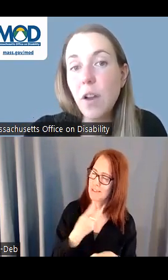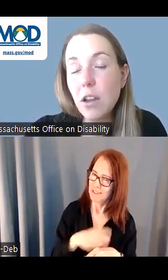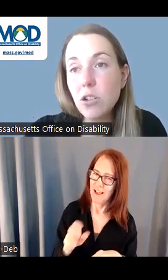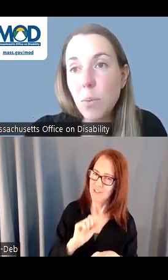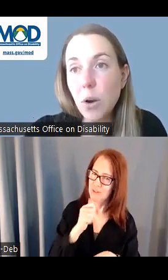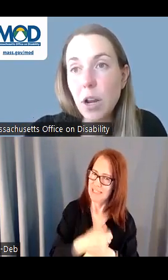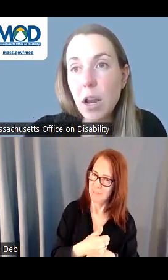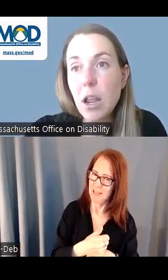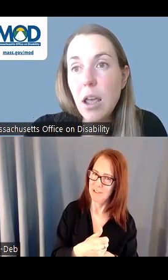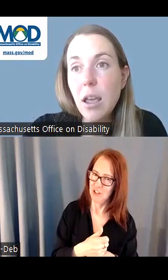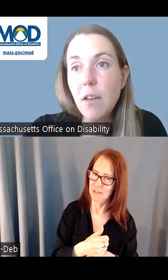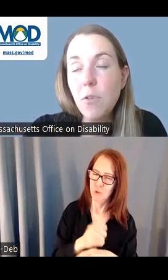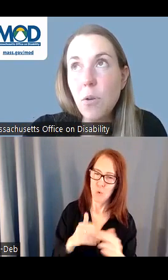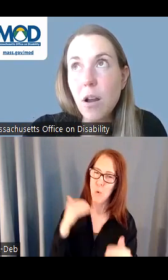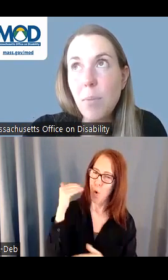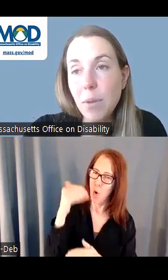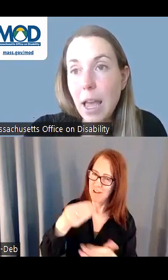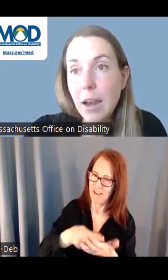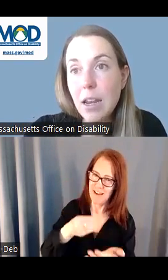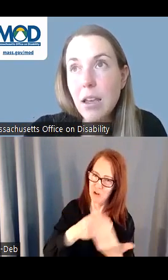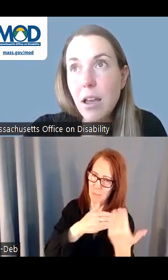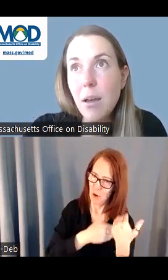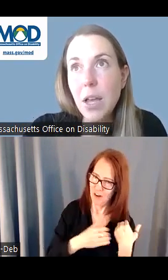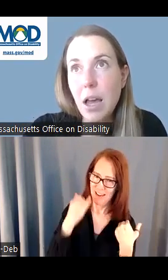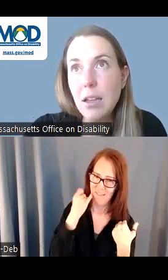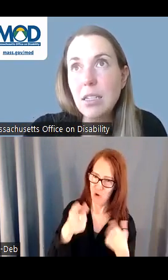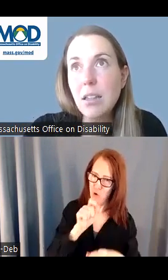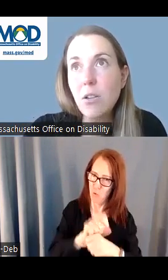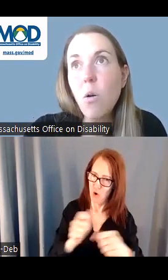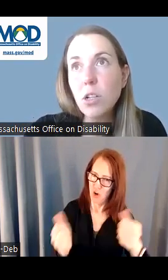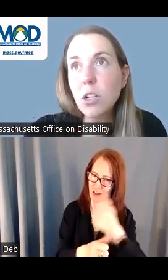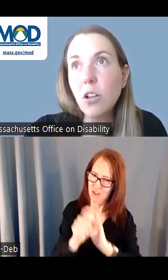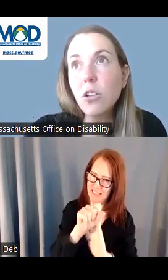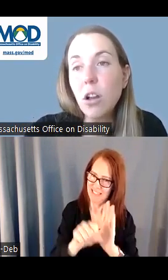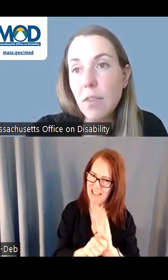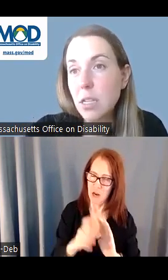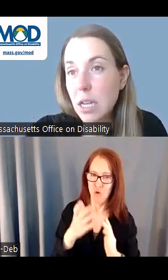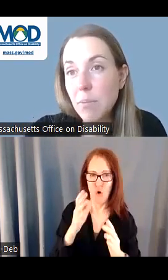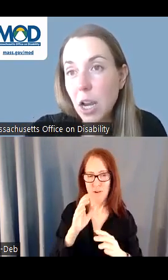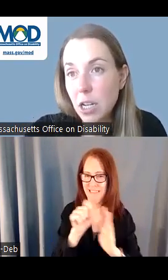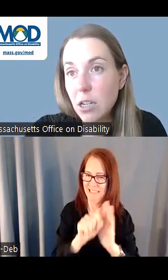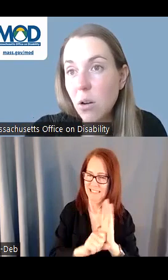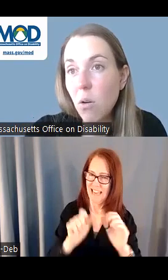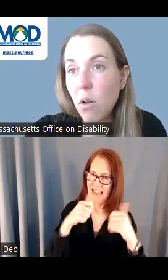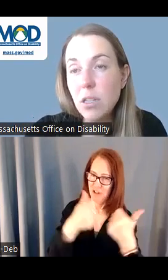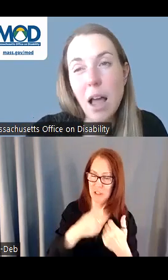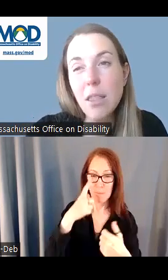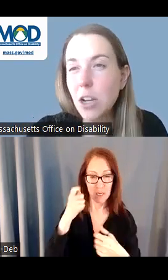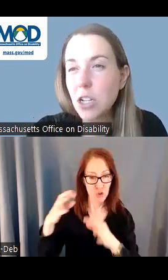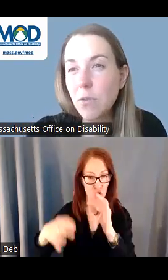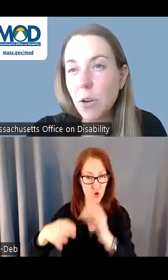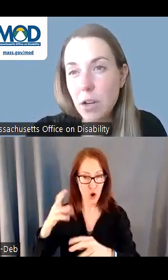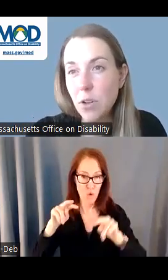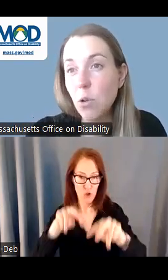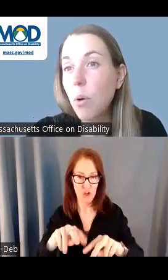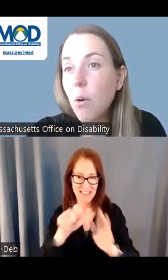undue financial burden if you're a public entity, because courts are going to look at the state budget as a whole, not the